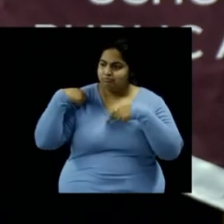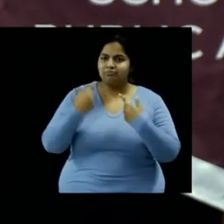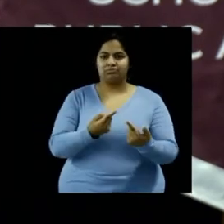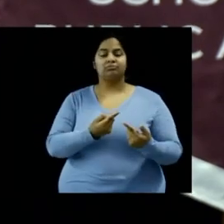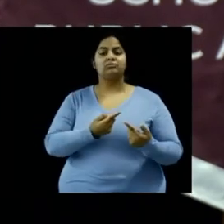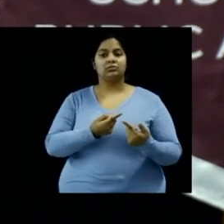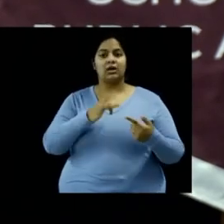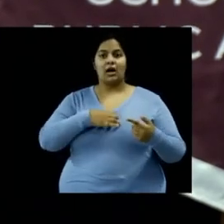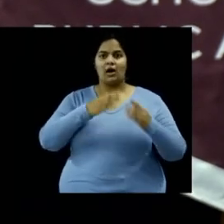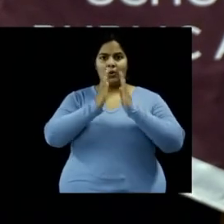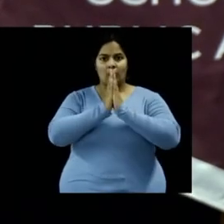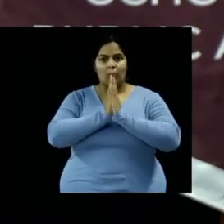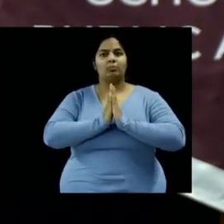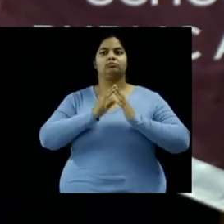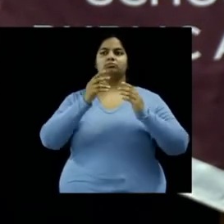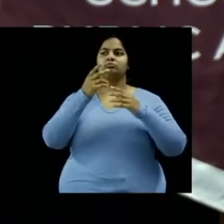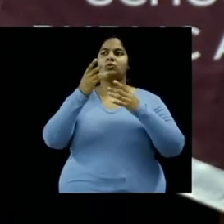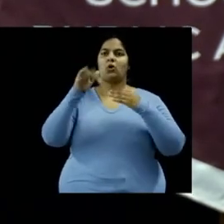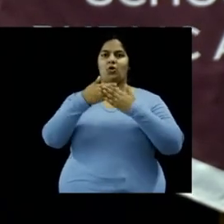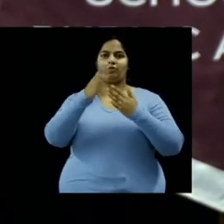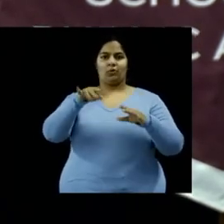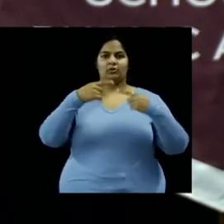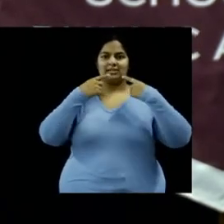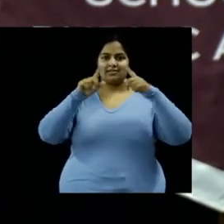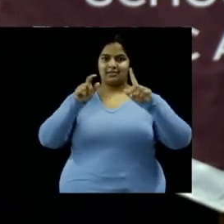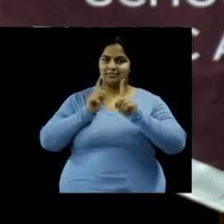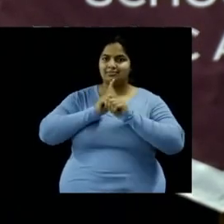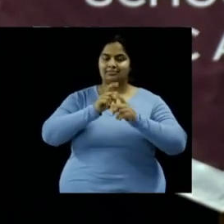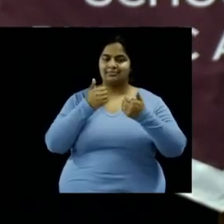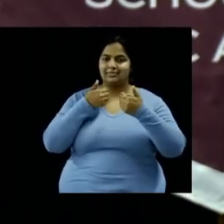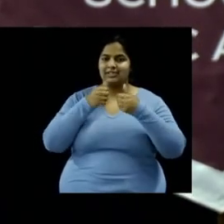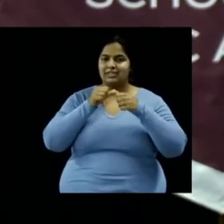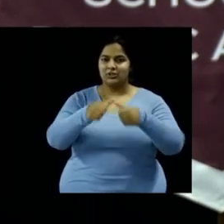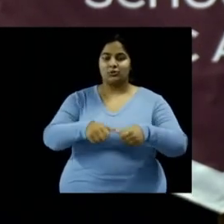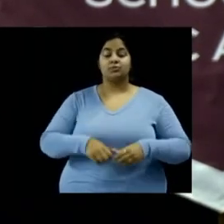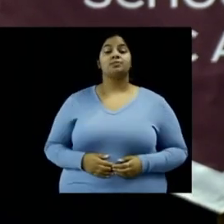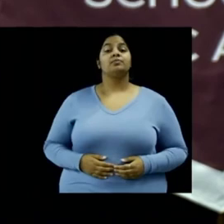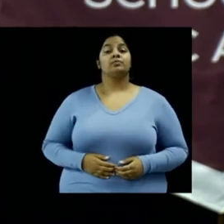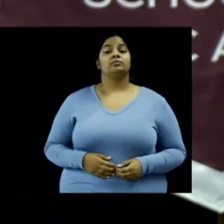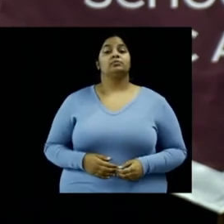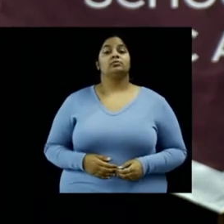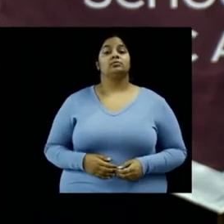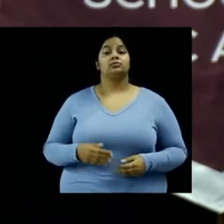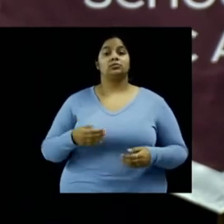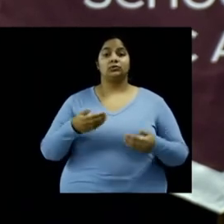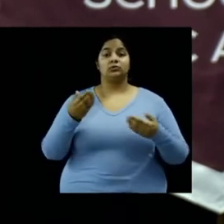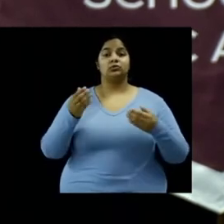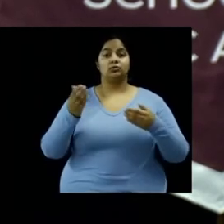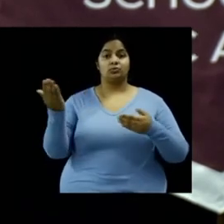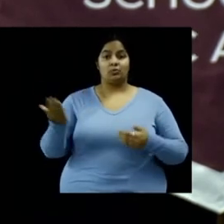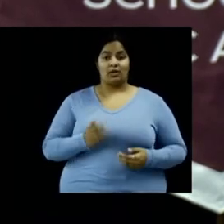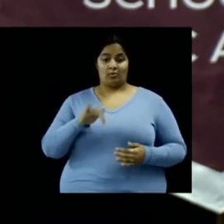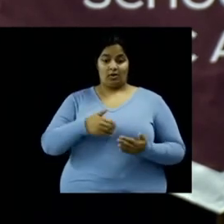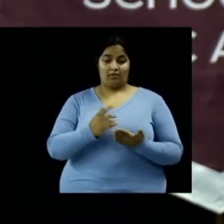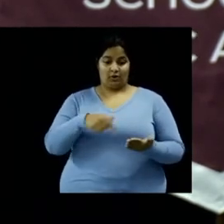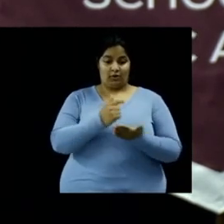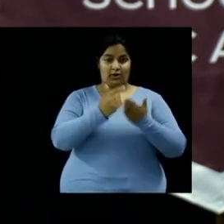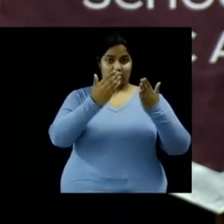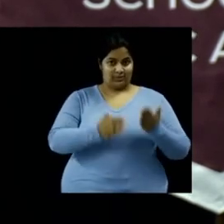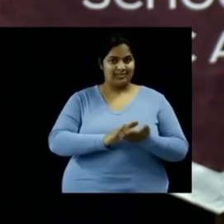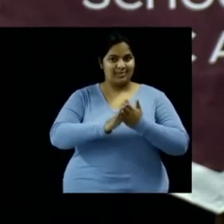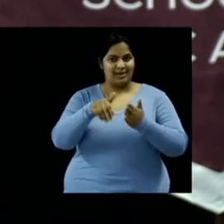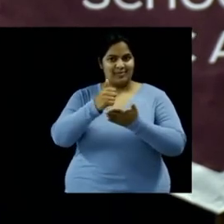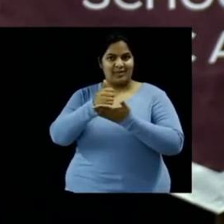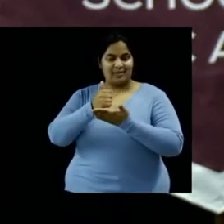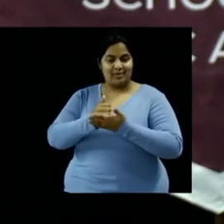success follows you in everything you do. To formally welcome our graduates as alumni of TSU,